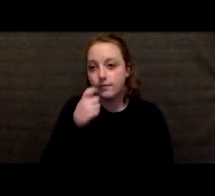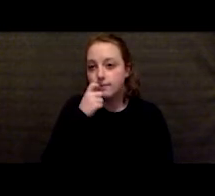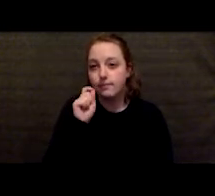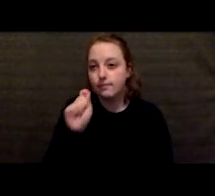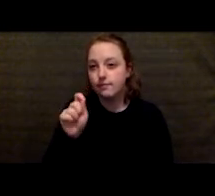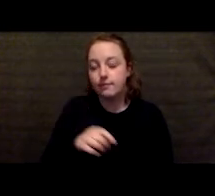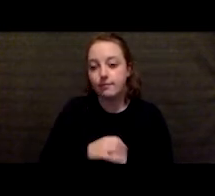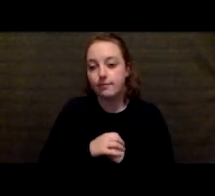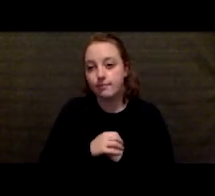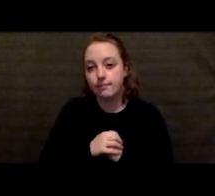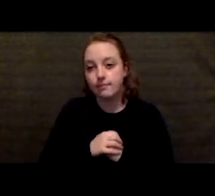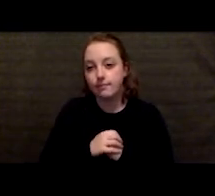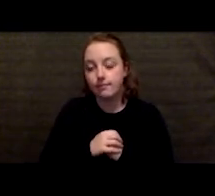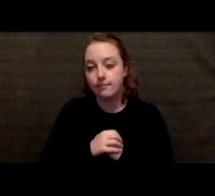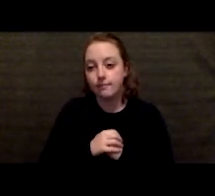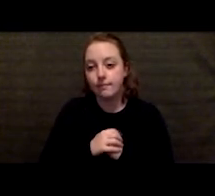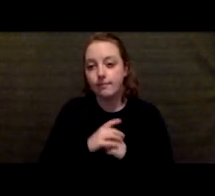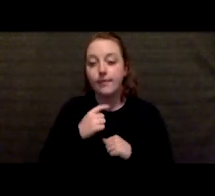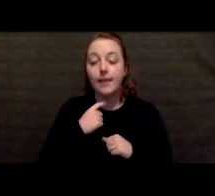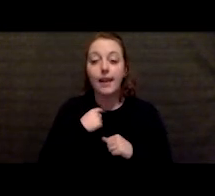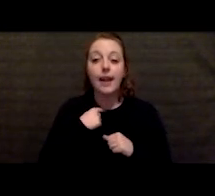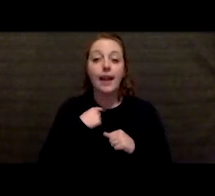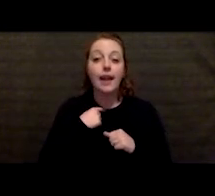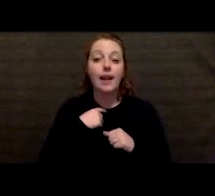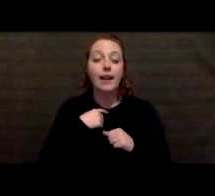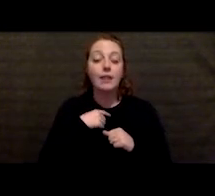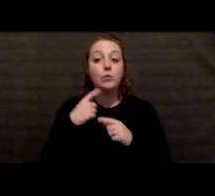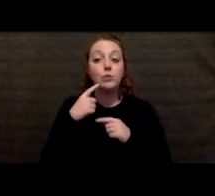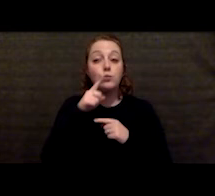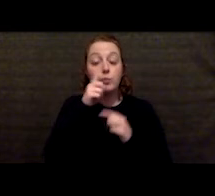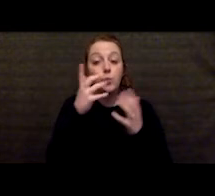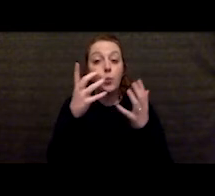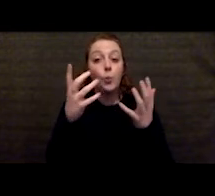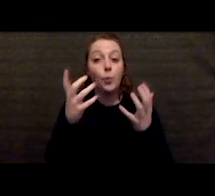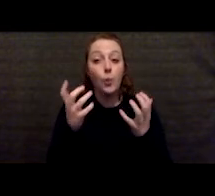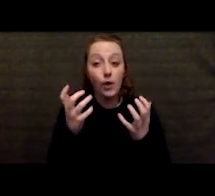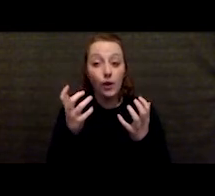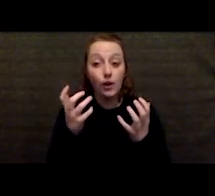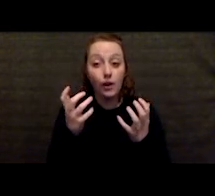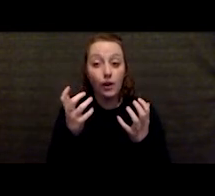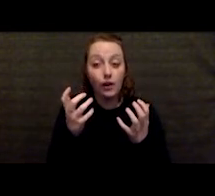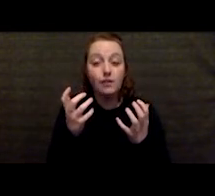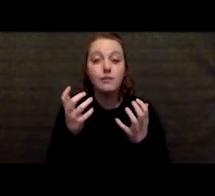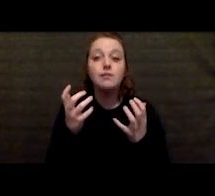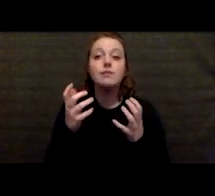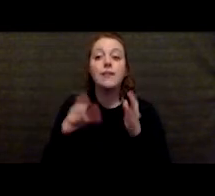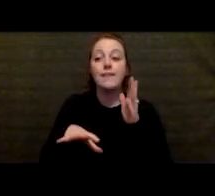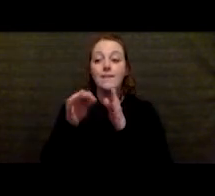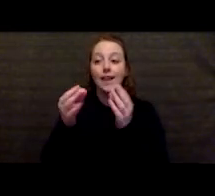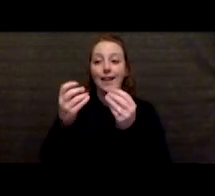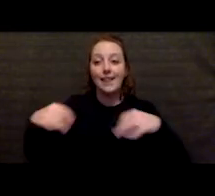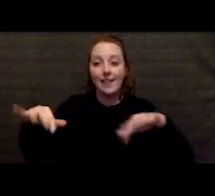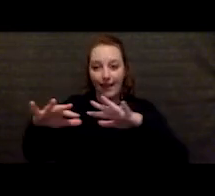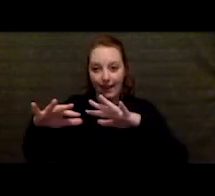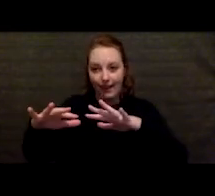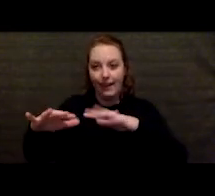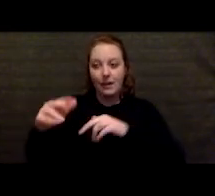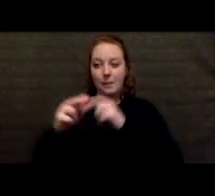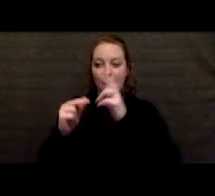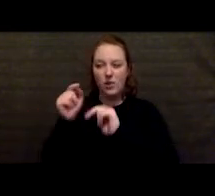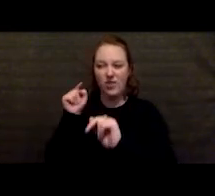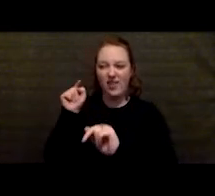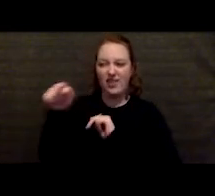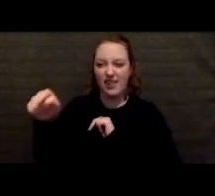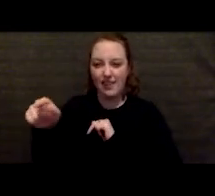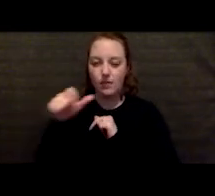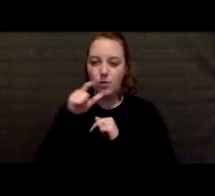hoping that we could find land where we wouldn't be surrounded by Extraco, but apparently we were not able to do that. But we